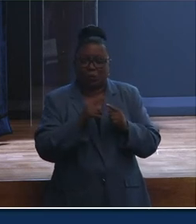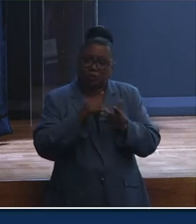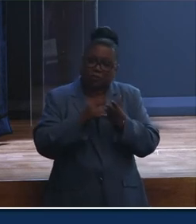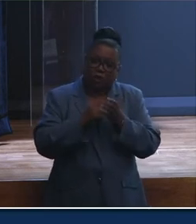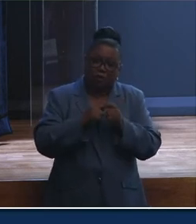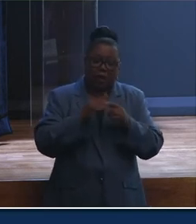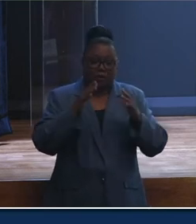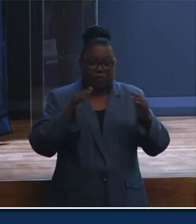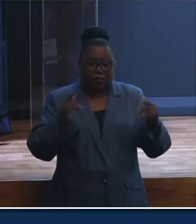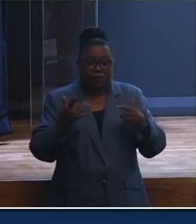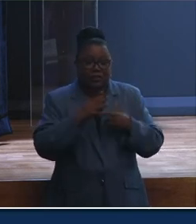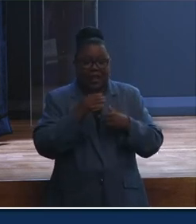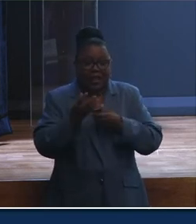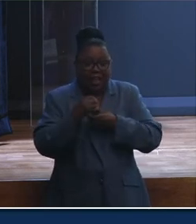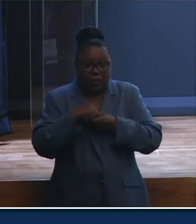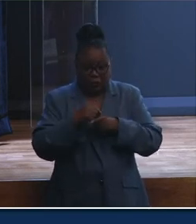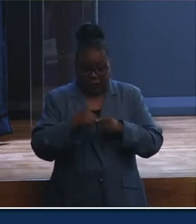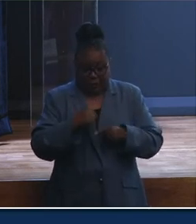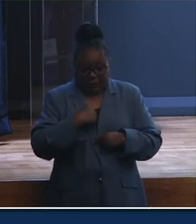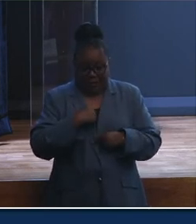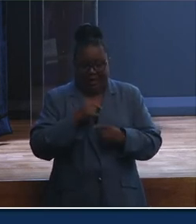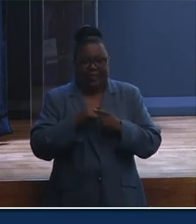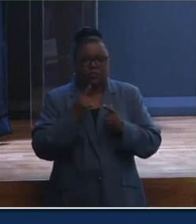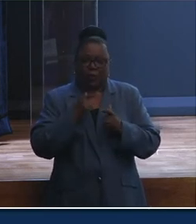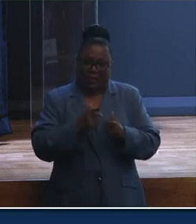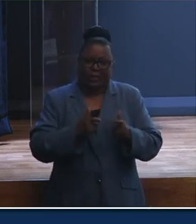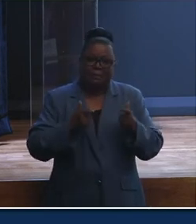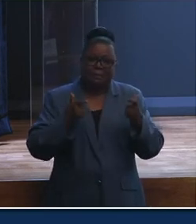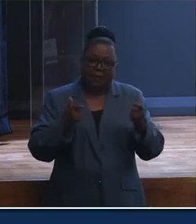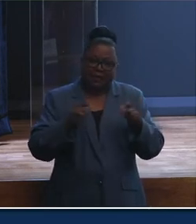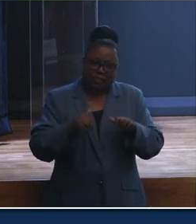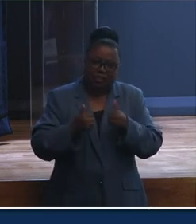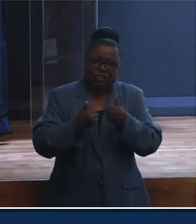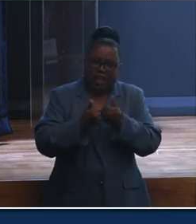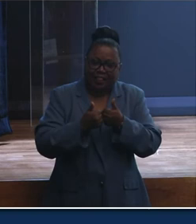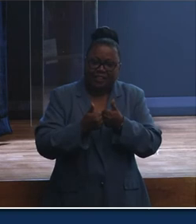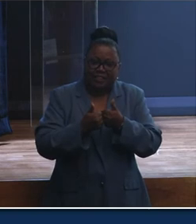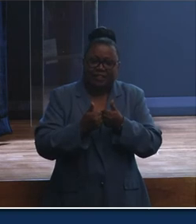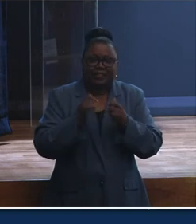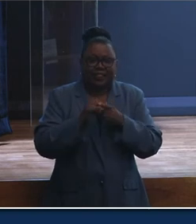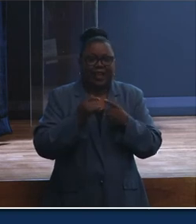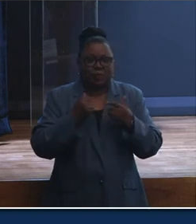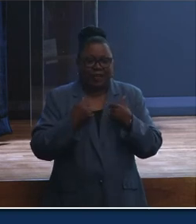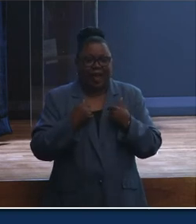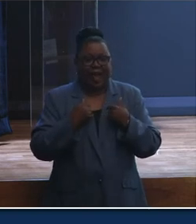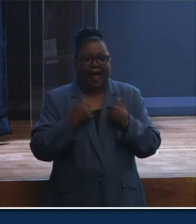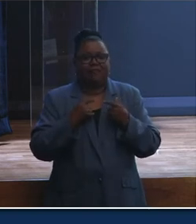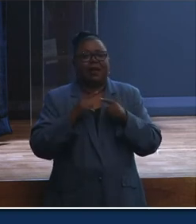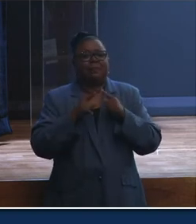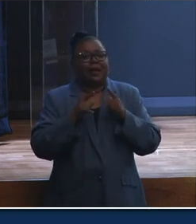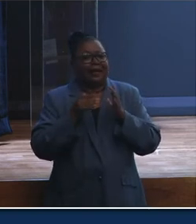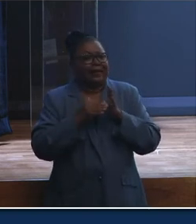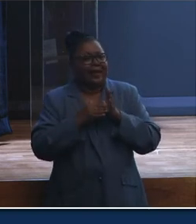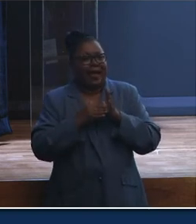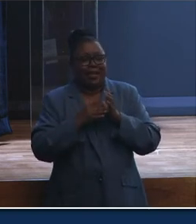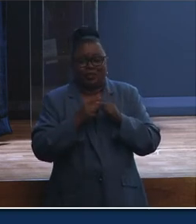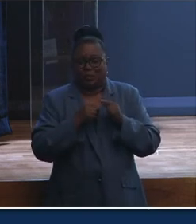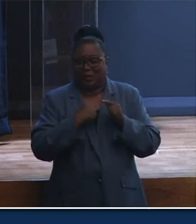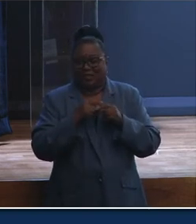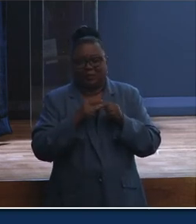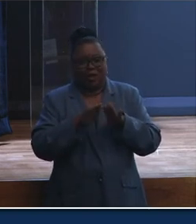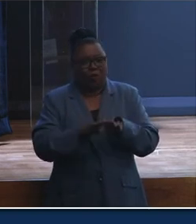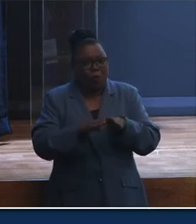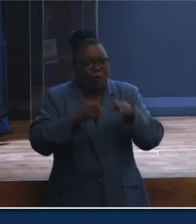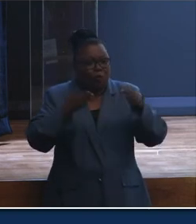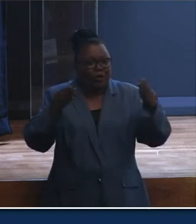talk about diversity and inclusion, to me, that's one of the biggest challenges that we have. But again, it's about